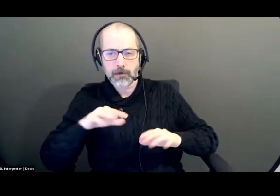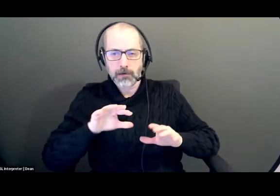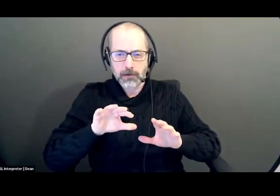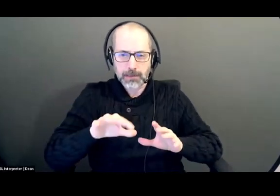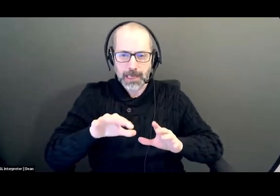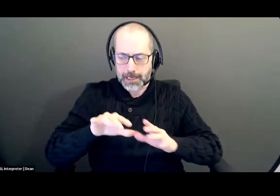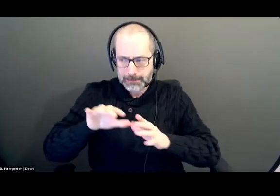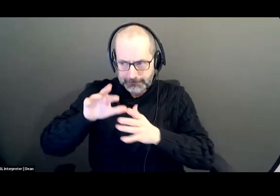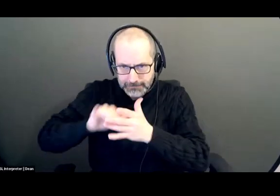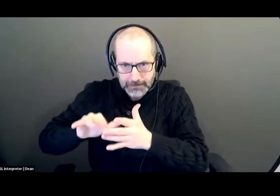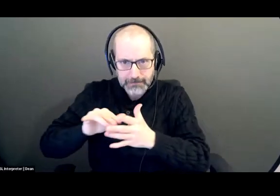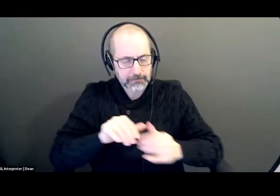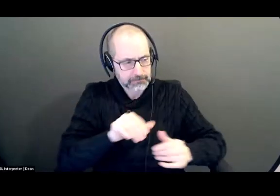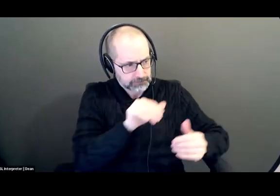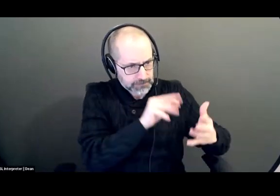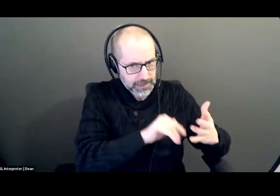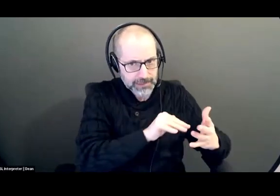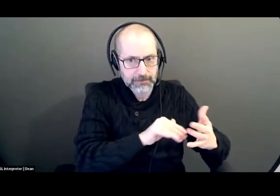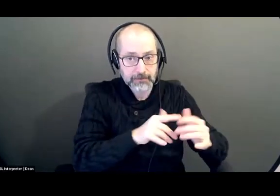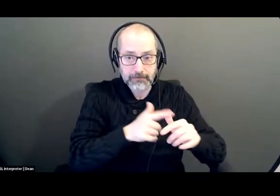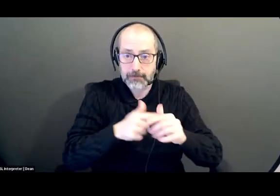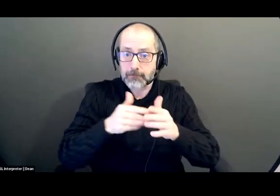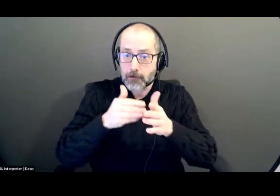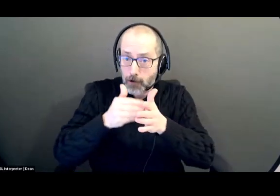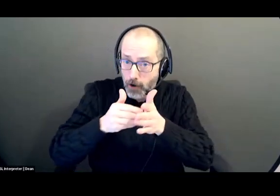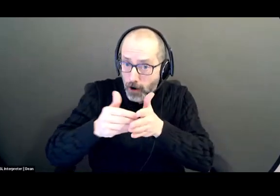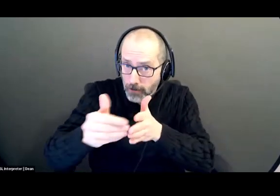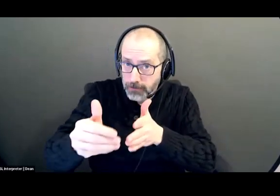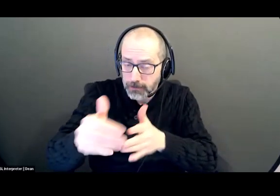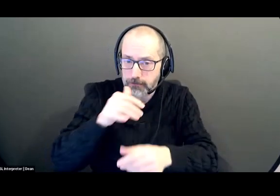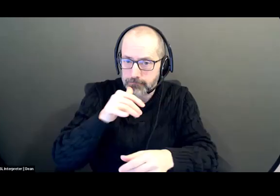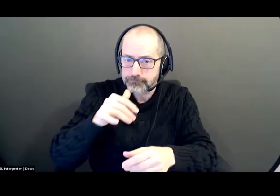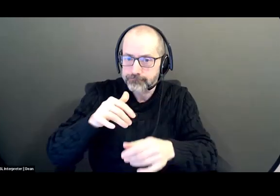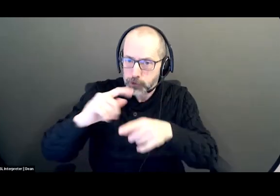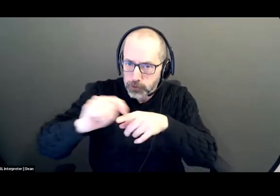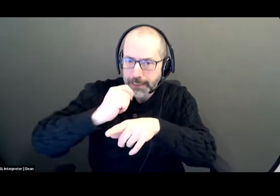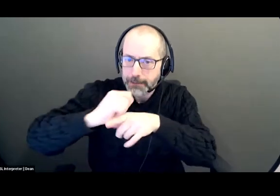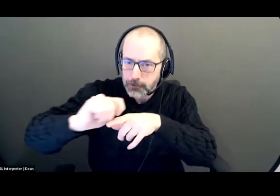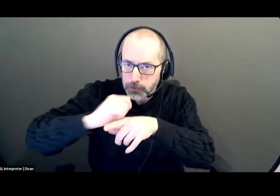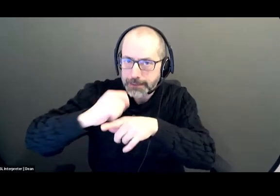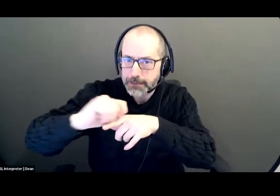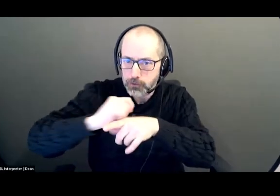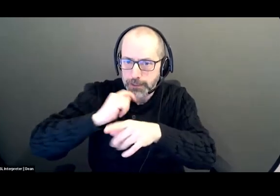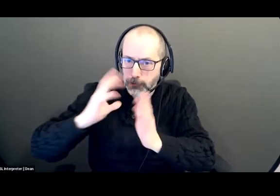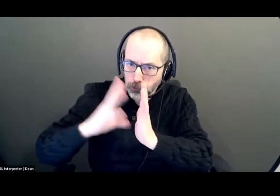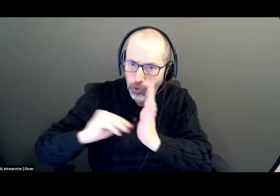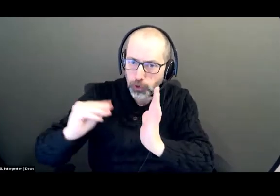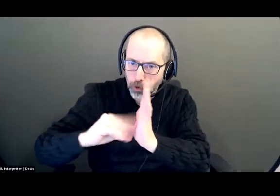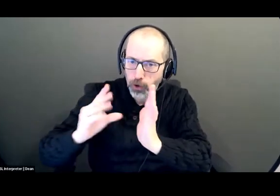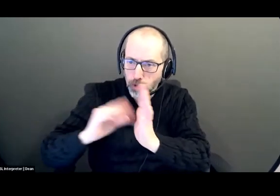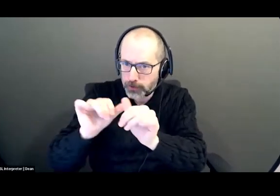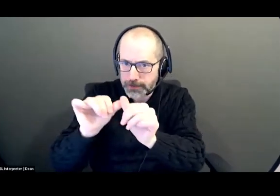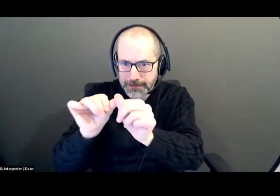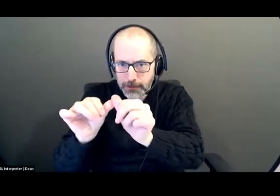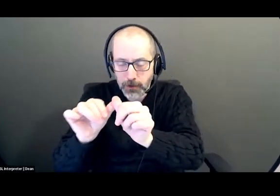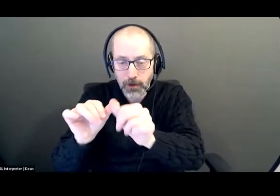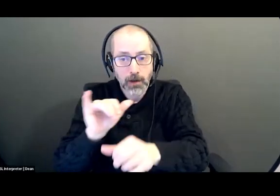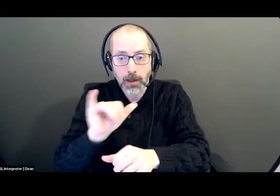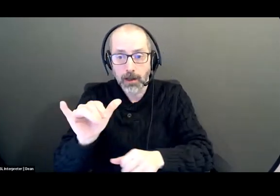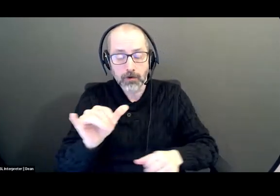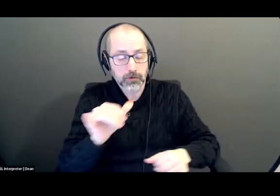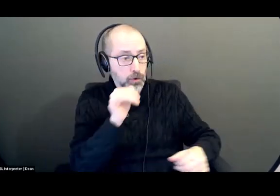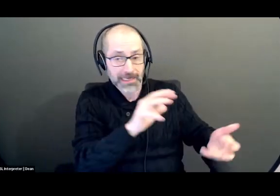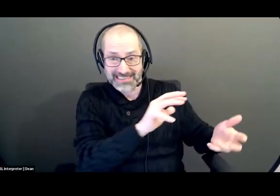he warmed up and started to trust us, it changed so much. And just making sure that's always part of the language and always part of the discussion.